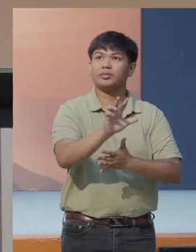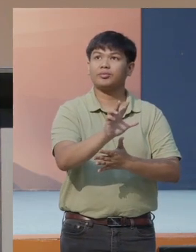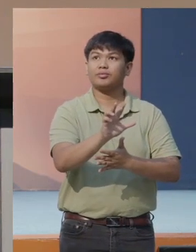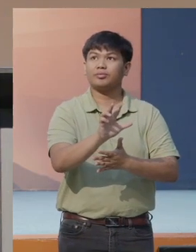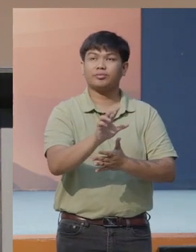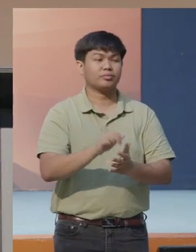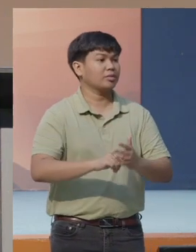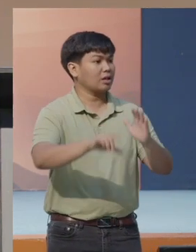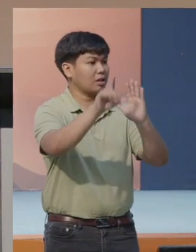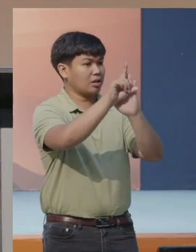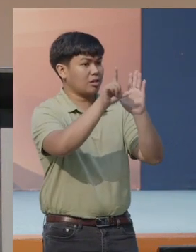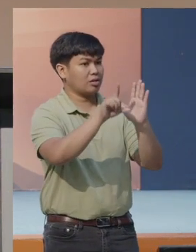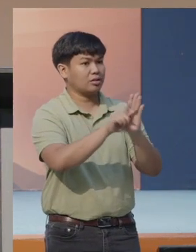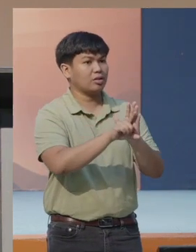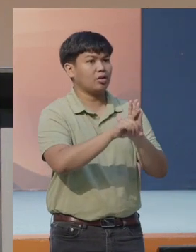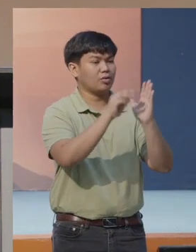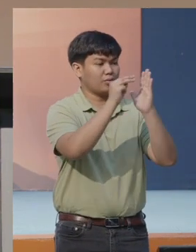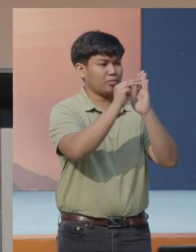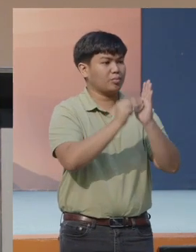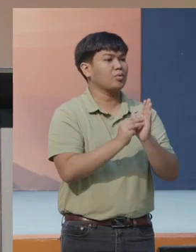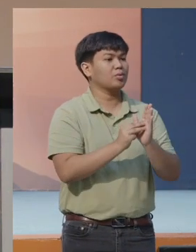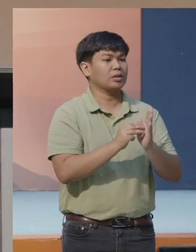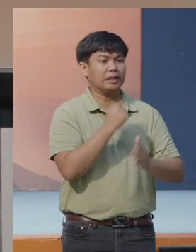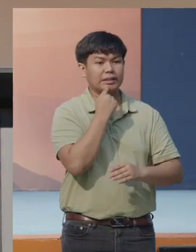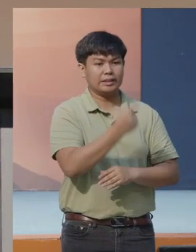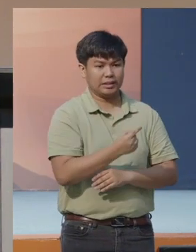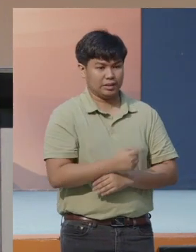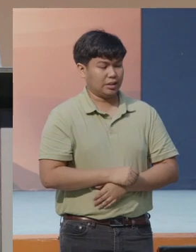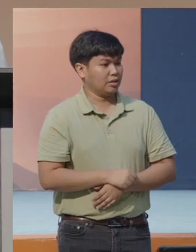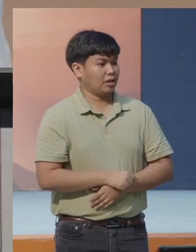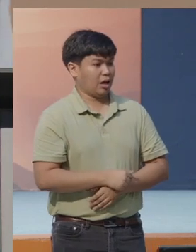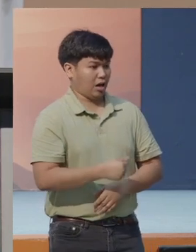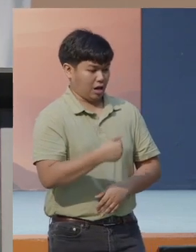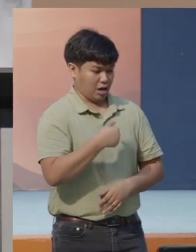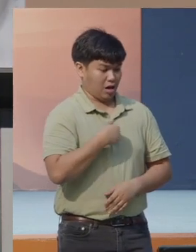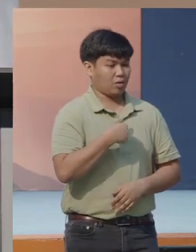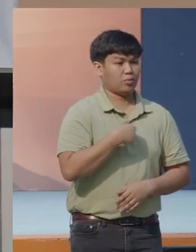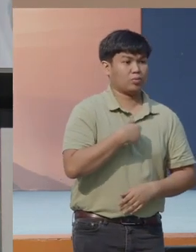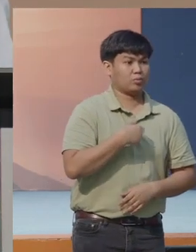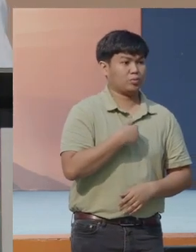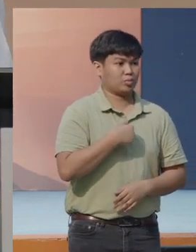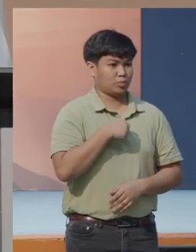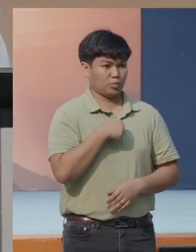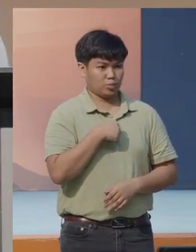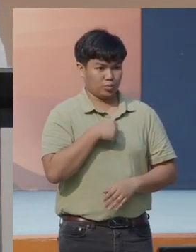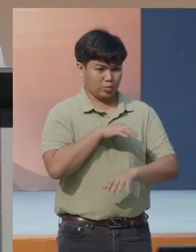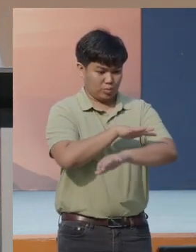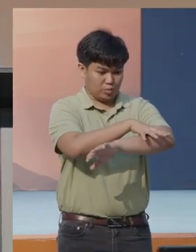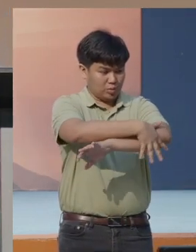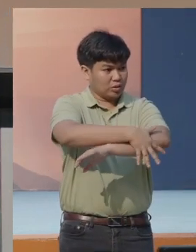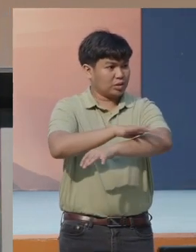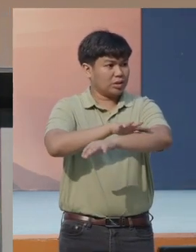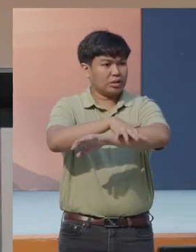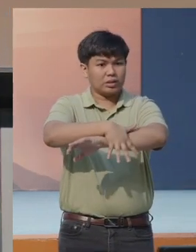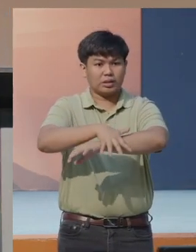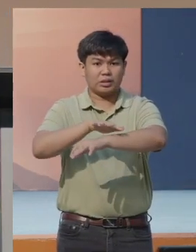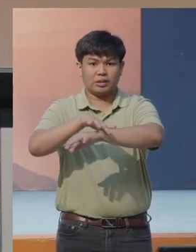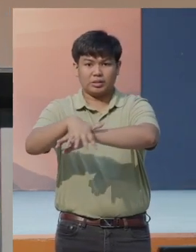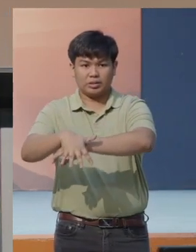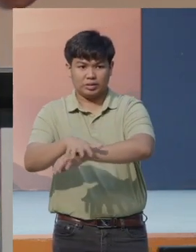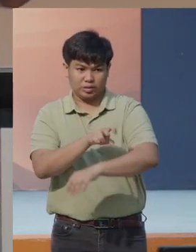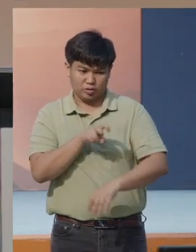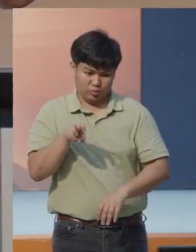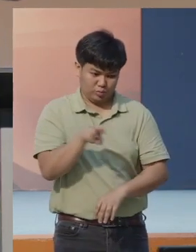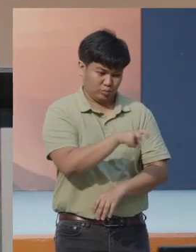according to the law of Moses, says this: when a stranger sojourns with you in your land, you